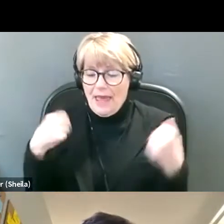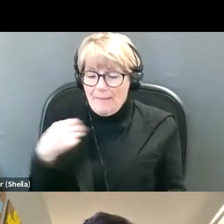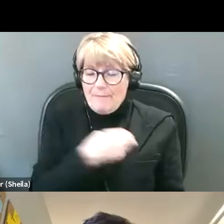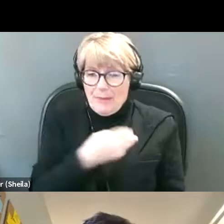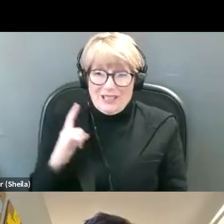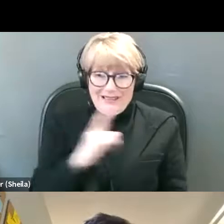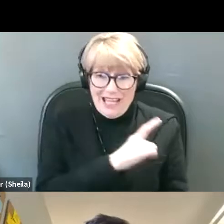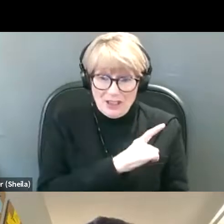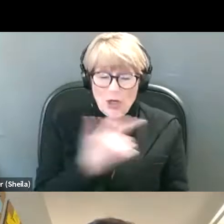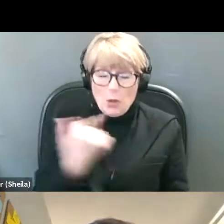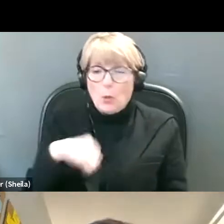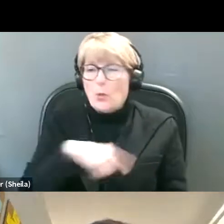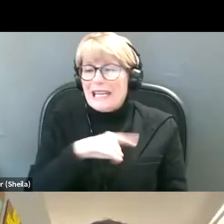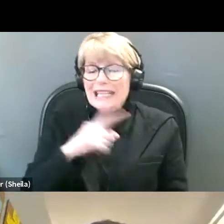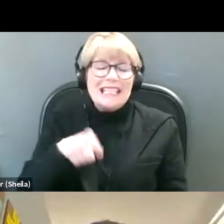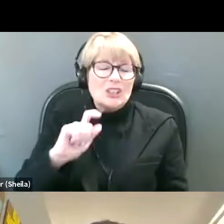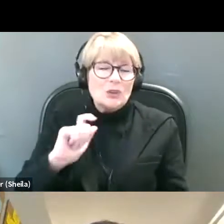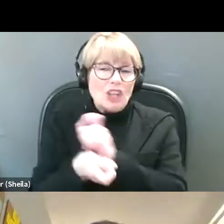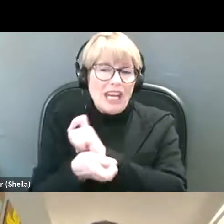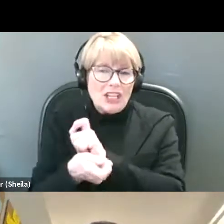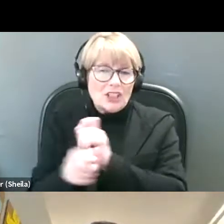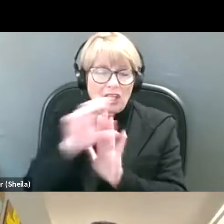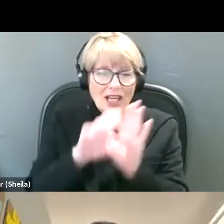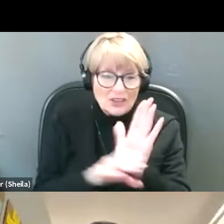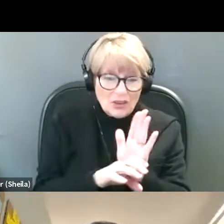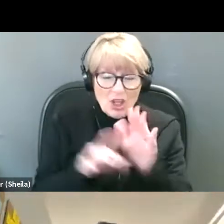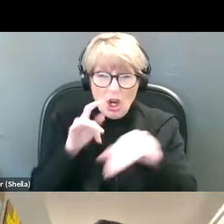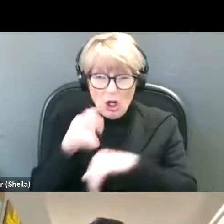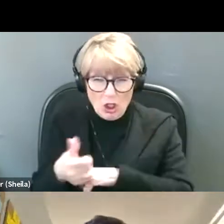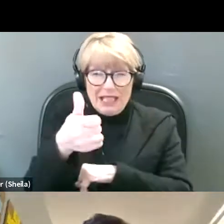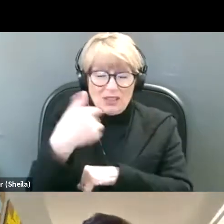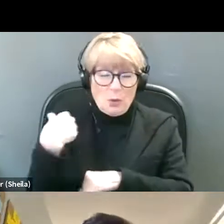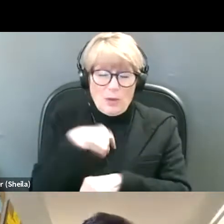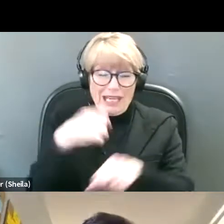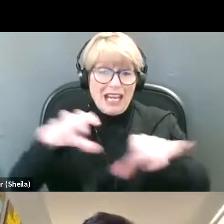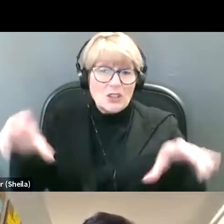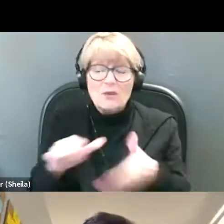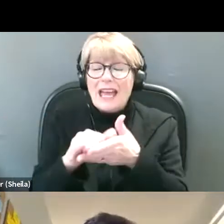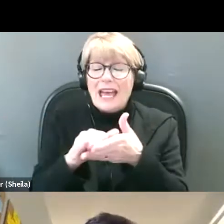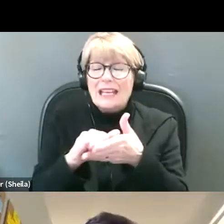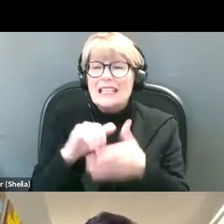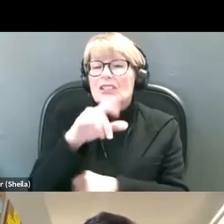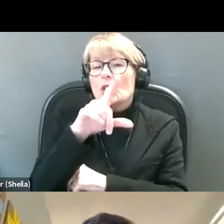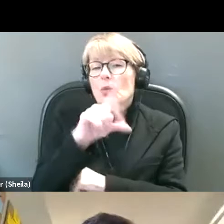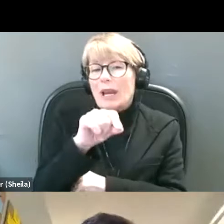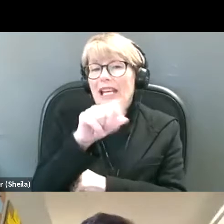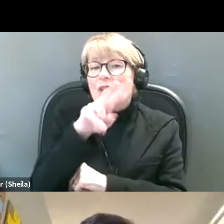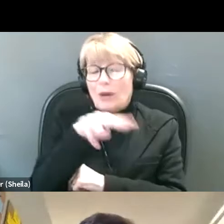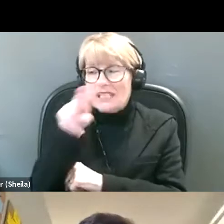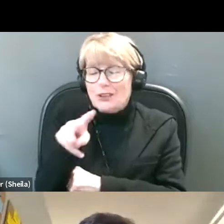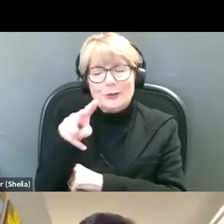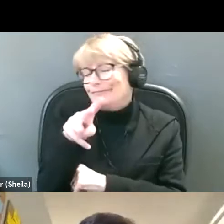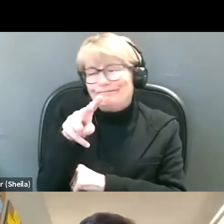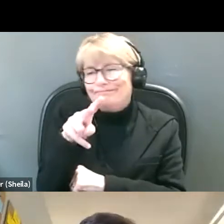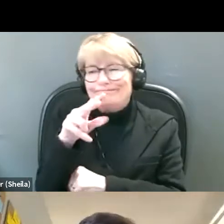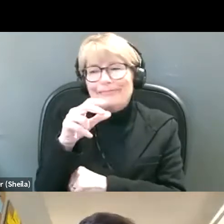the Constitution, and the earliest we could get on the ballot to do that would be 2022. So it's likely that there's just no shot